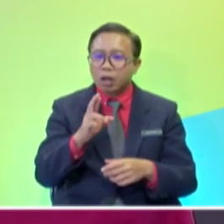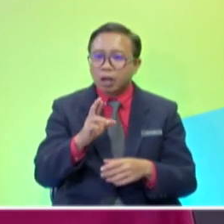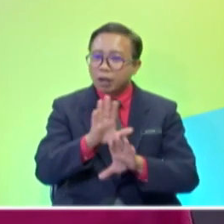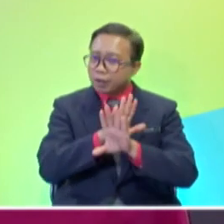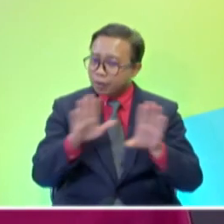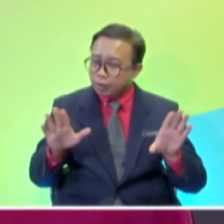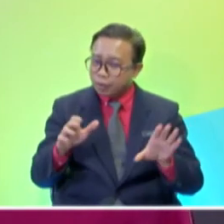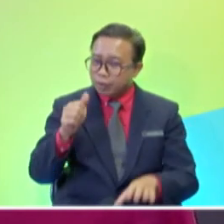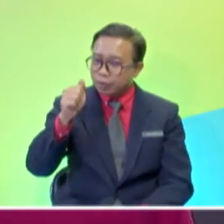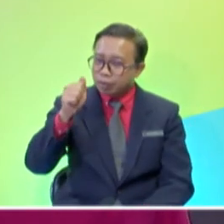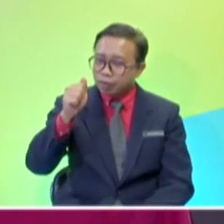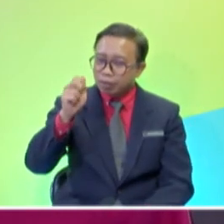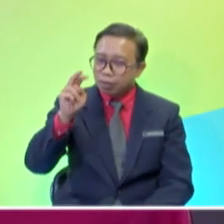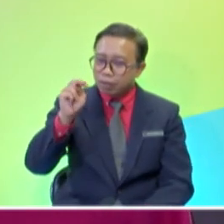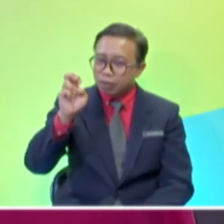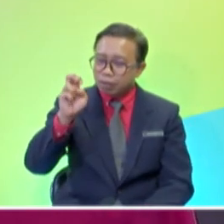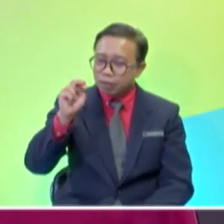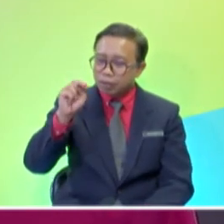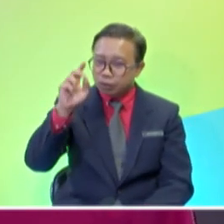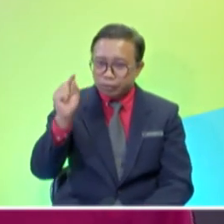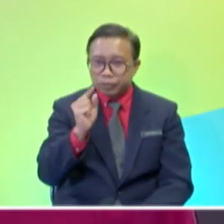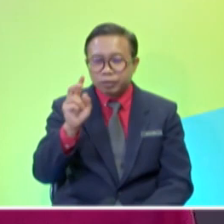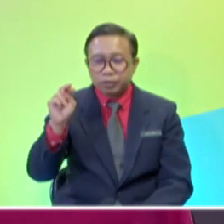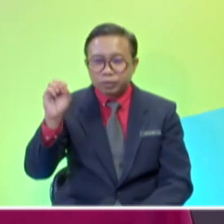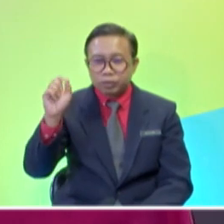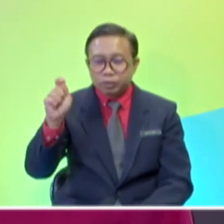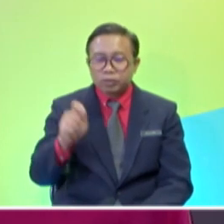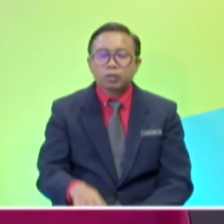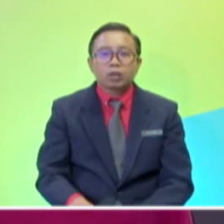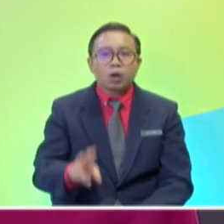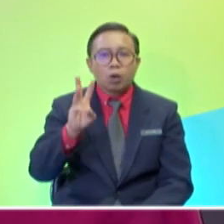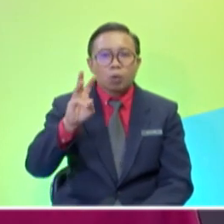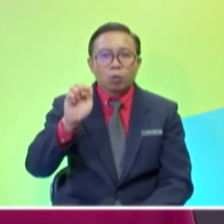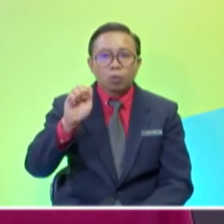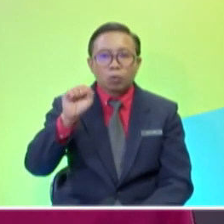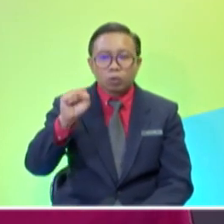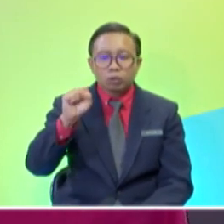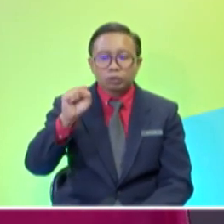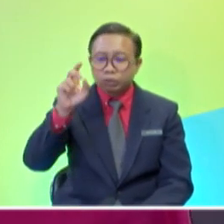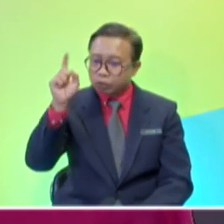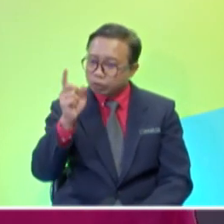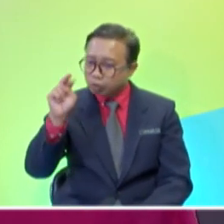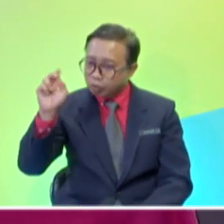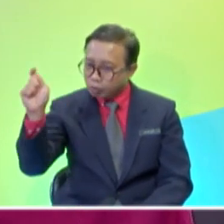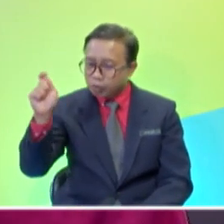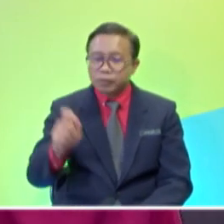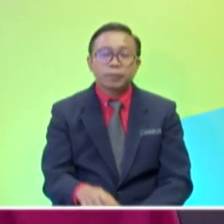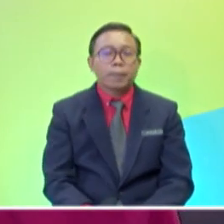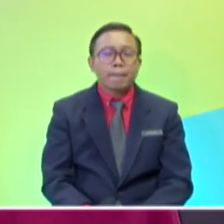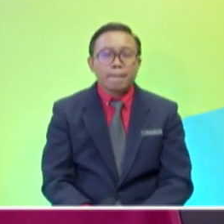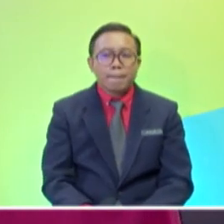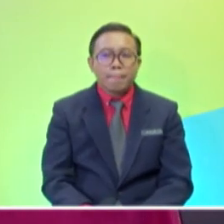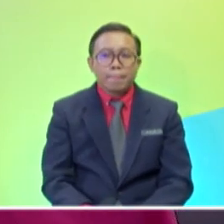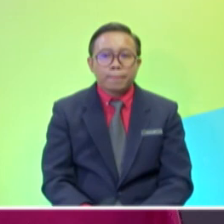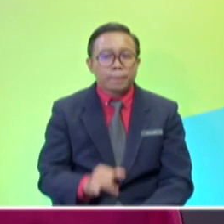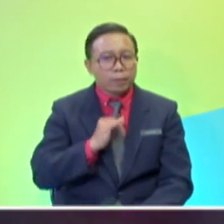becomes aren't. Okay? Or if you contract was and not, it becomes wasn't. All right.